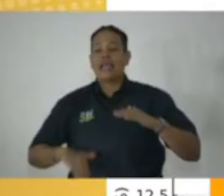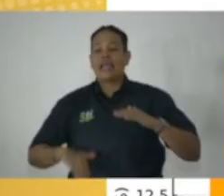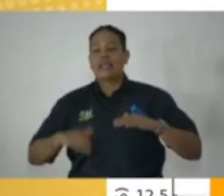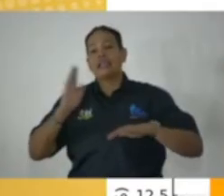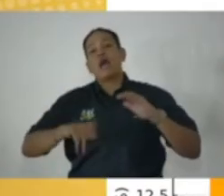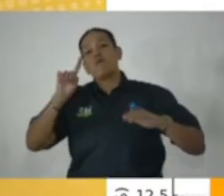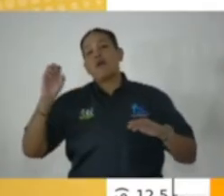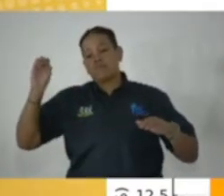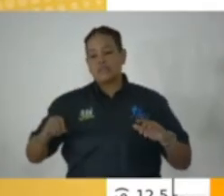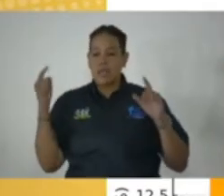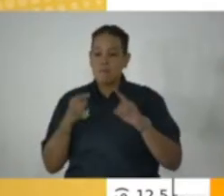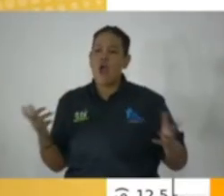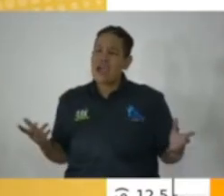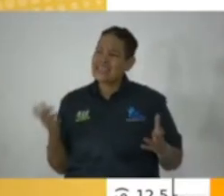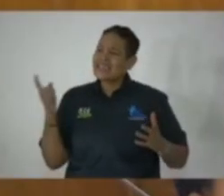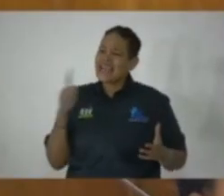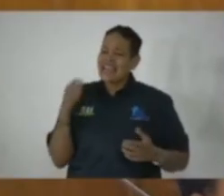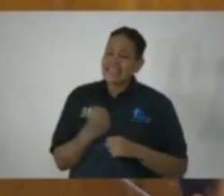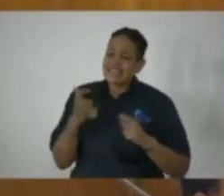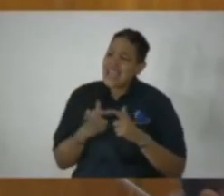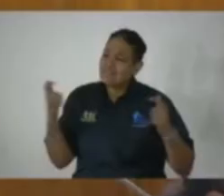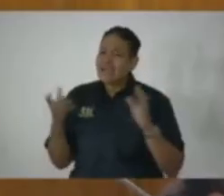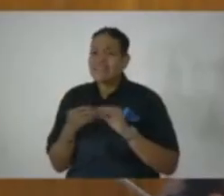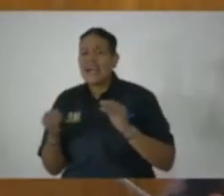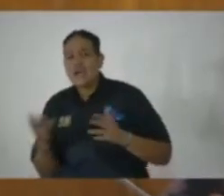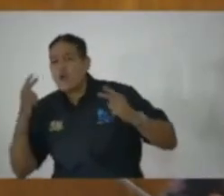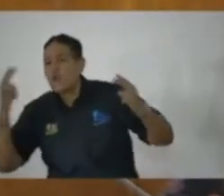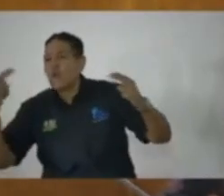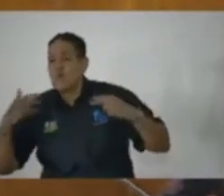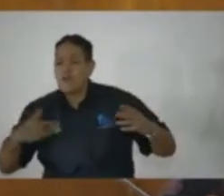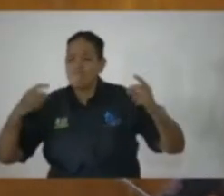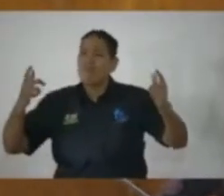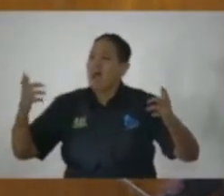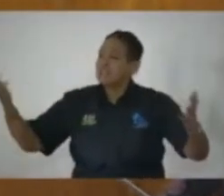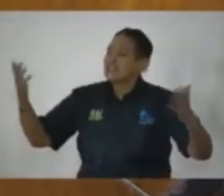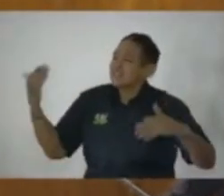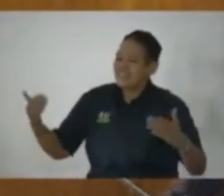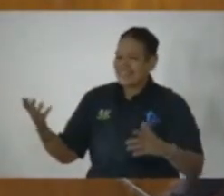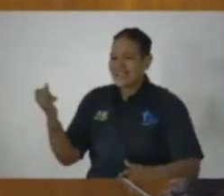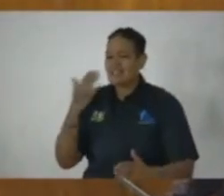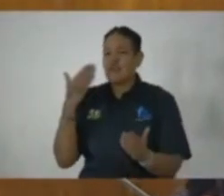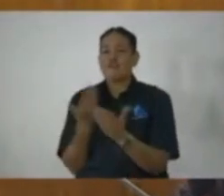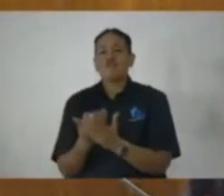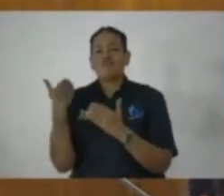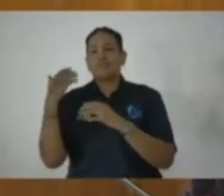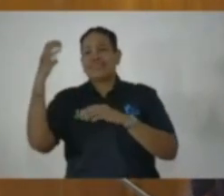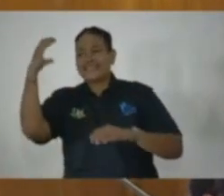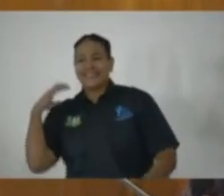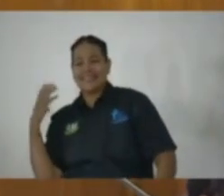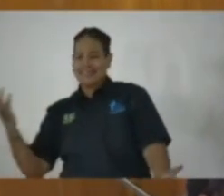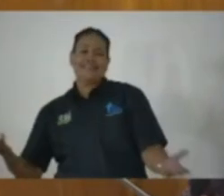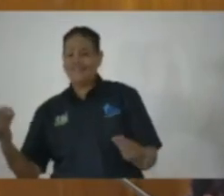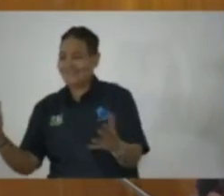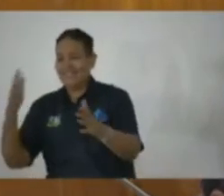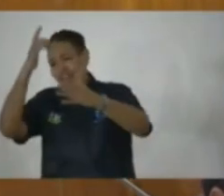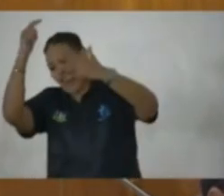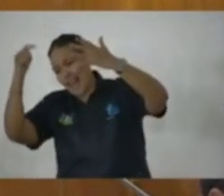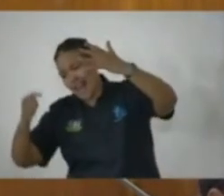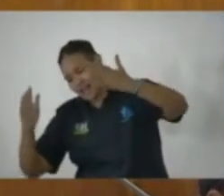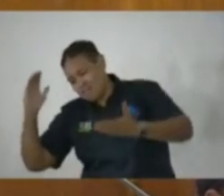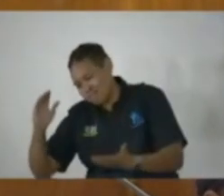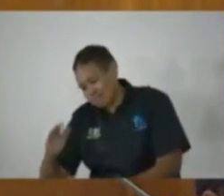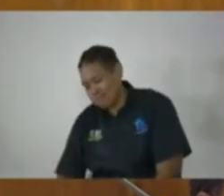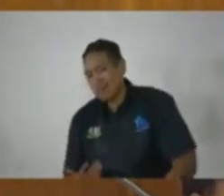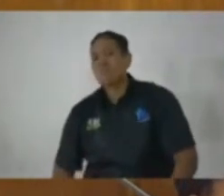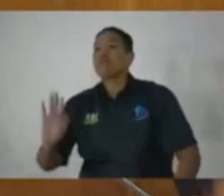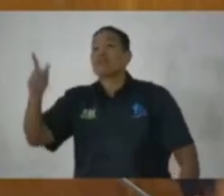that. So he's making a big deal about look how me fast when it's just that he got a good batter. Prime Minister Bruce Golding reduced it